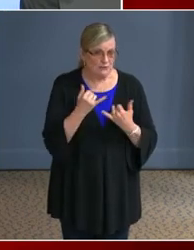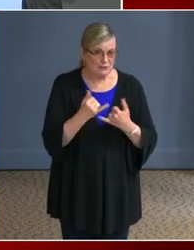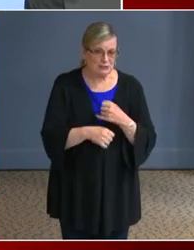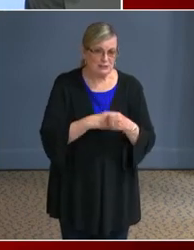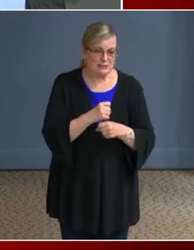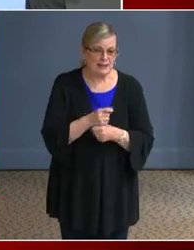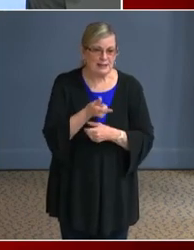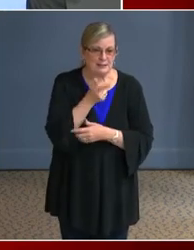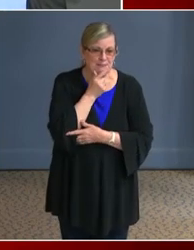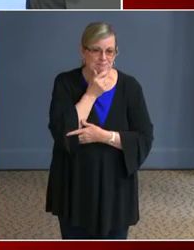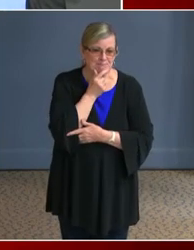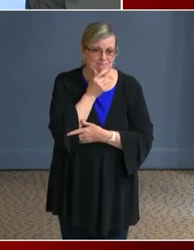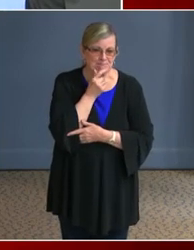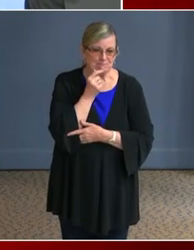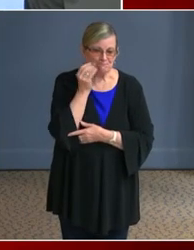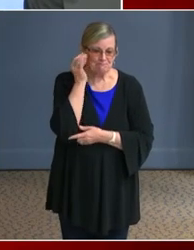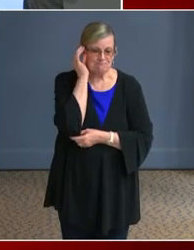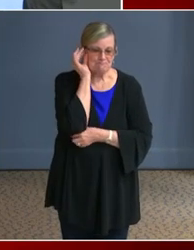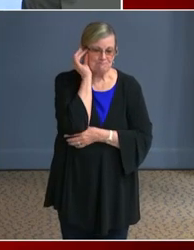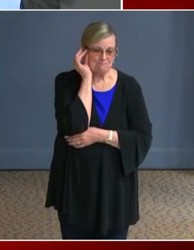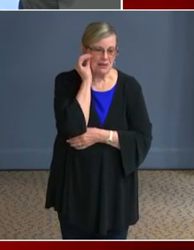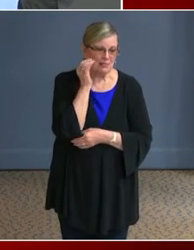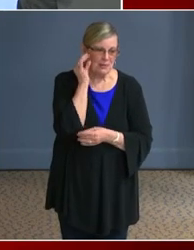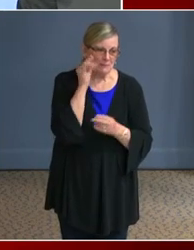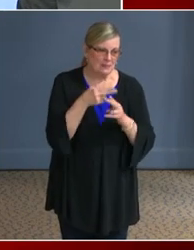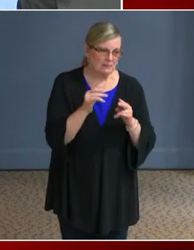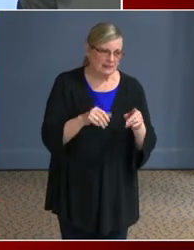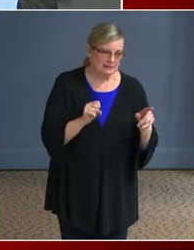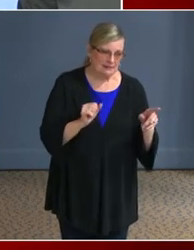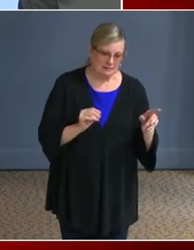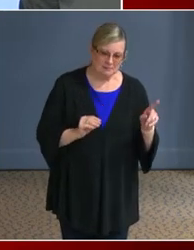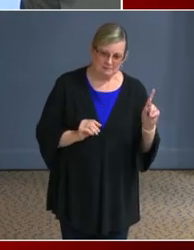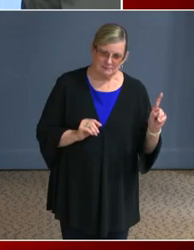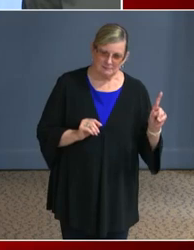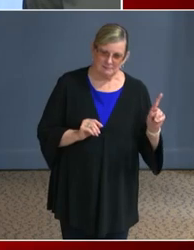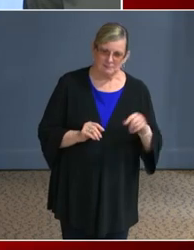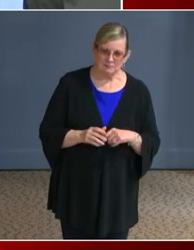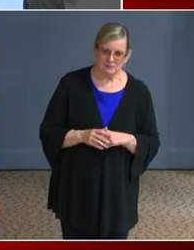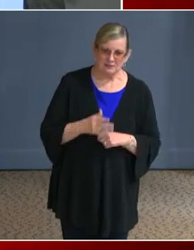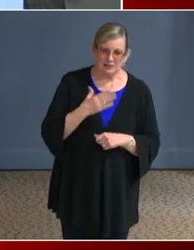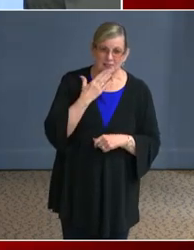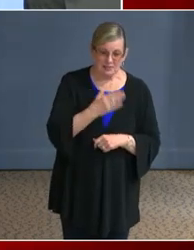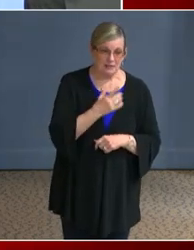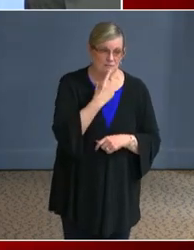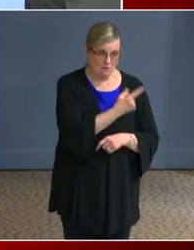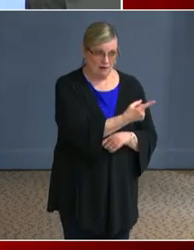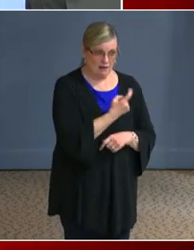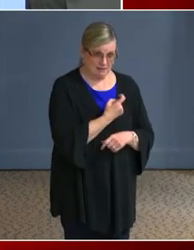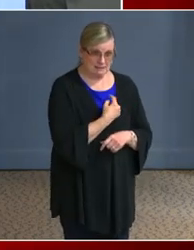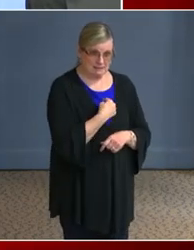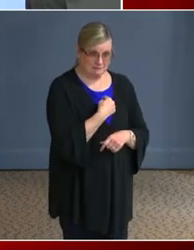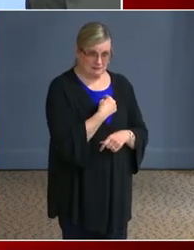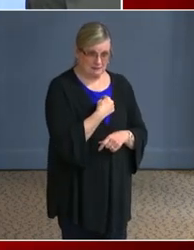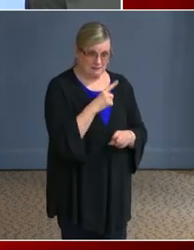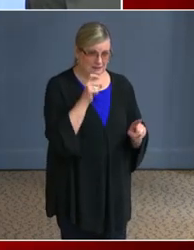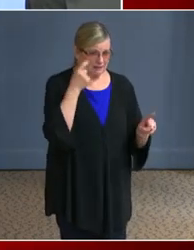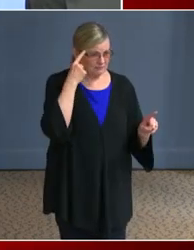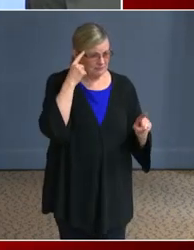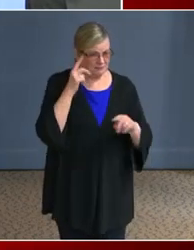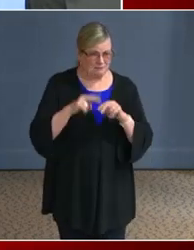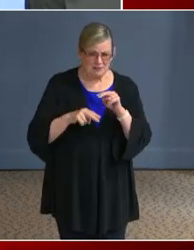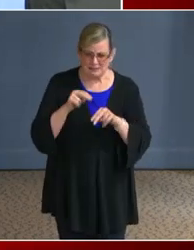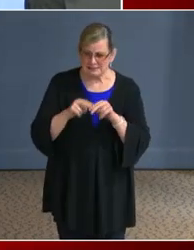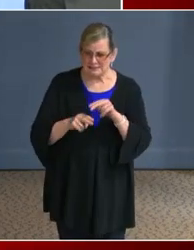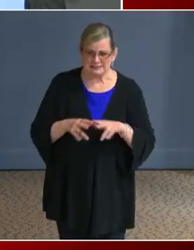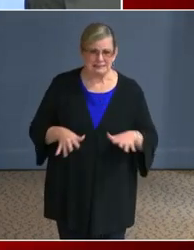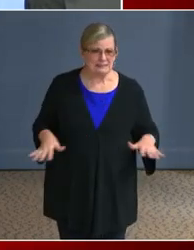I hadn't thought about that, Sam. I will say, thank you for asking about DC government facilities. I've